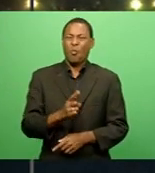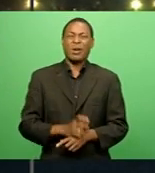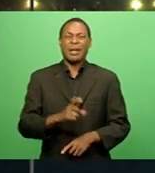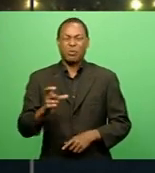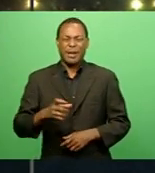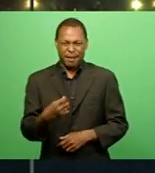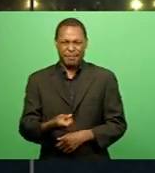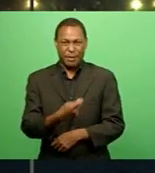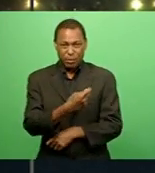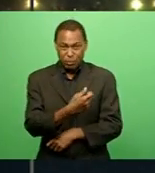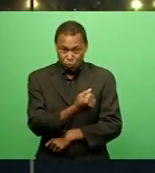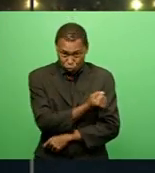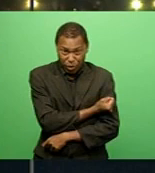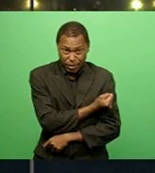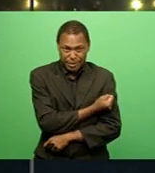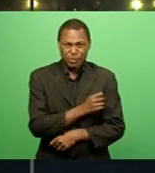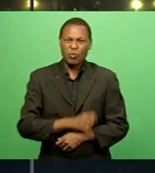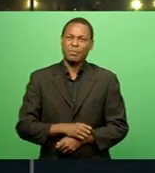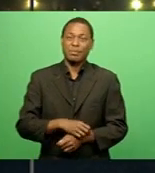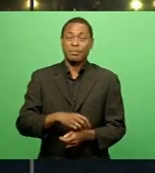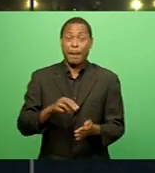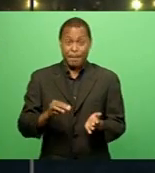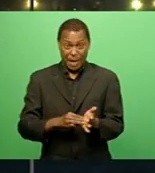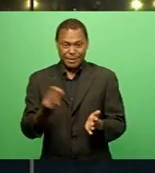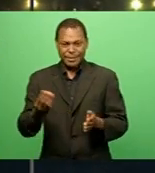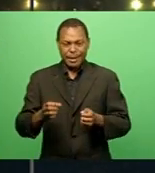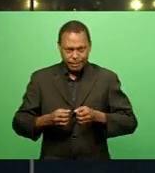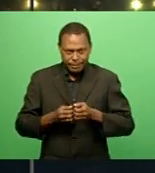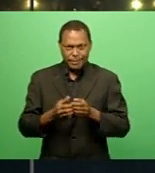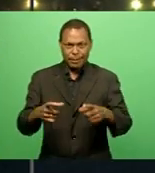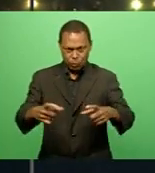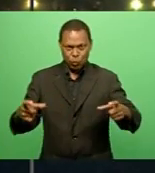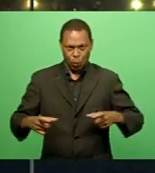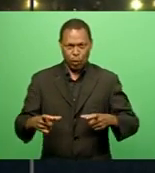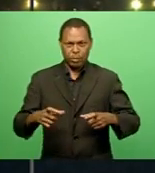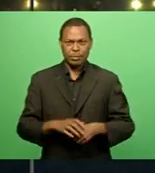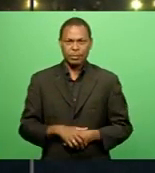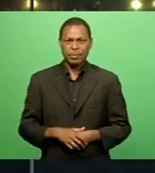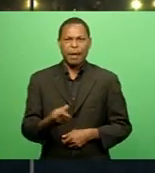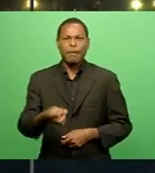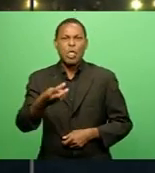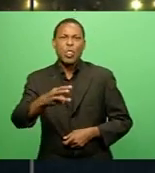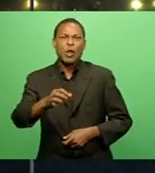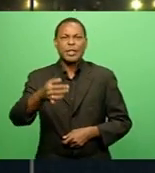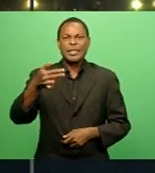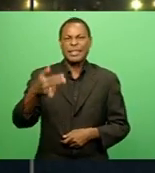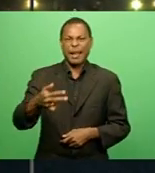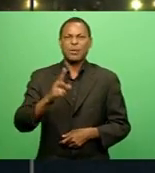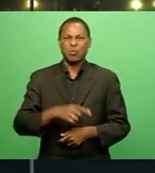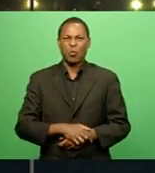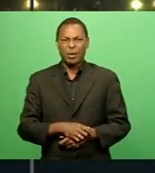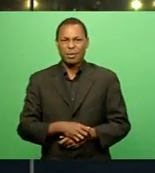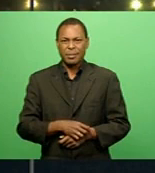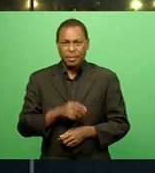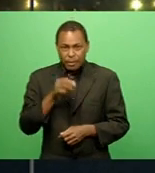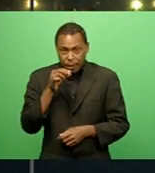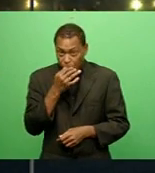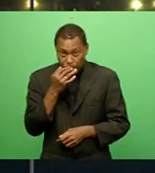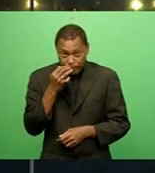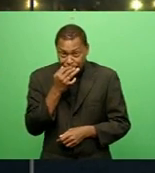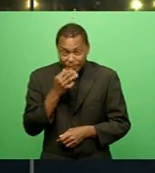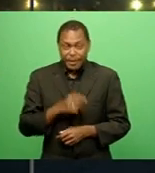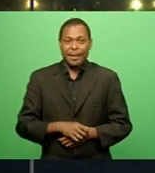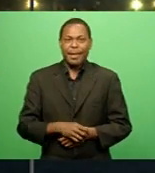drugs, will stand trial from Monday. It's alleged that he had in his possession 39 bars of cocaine, weighing